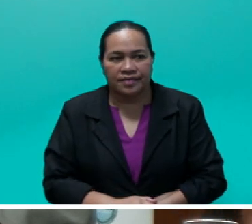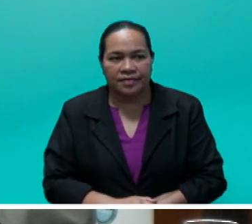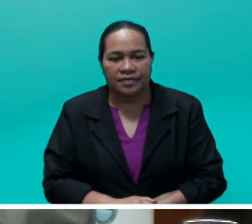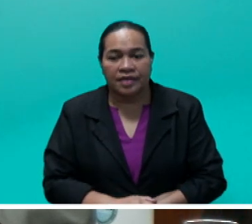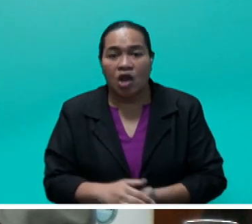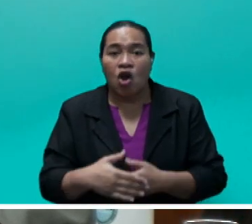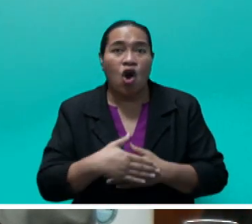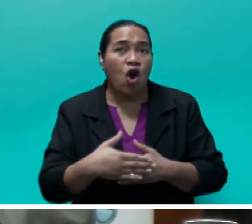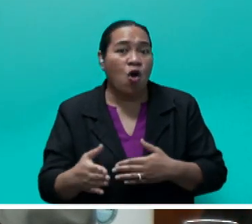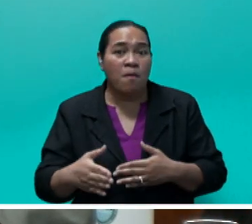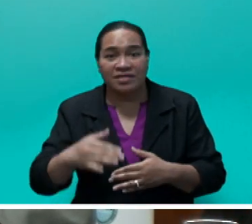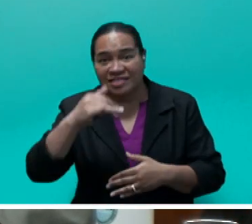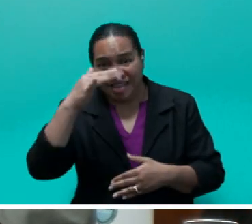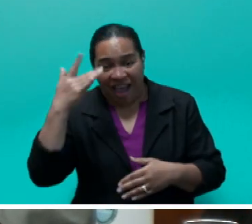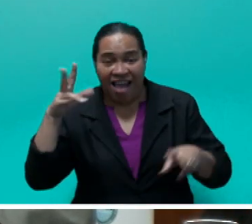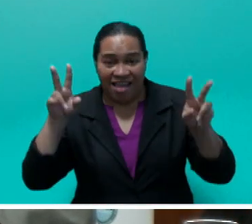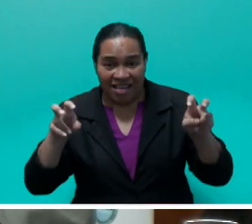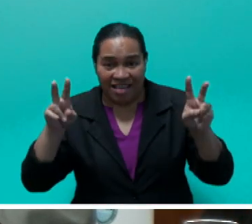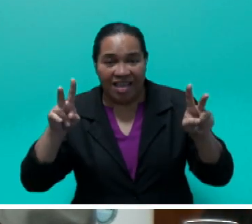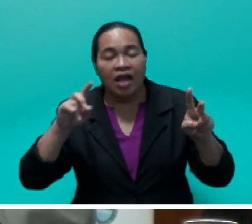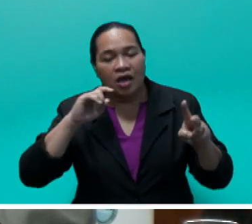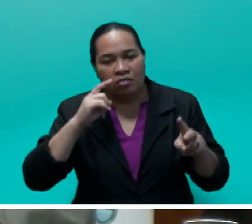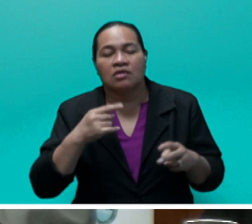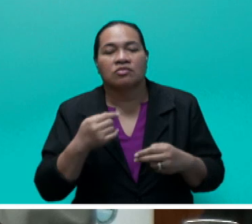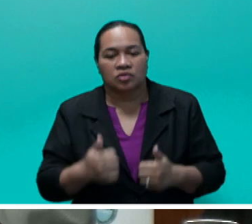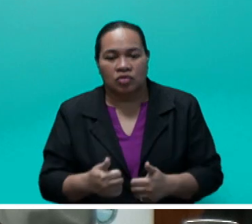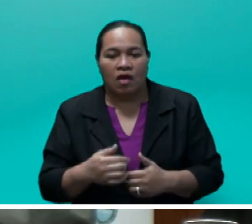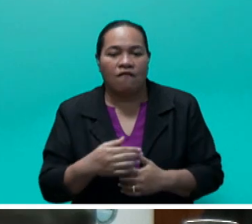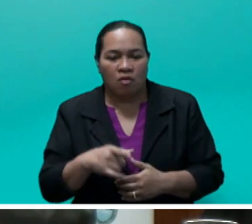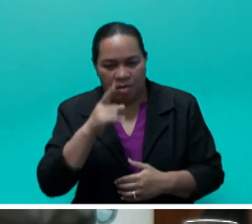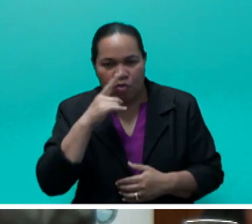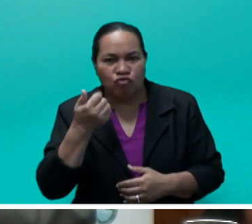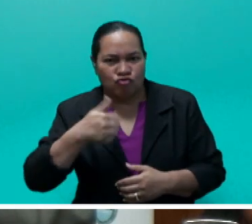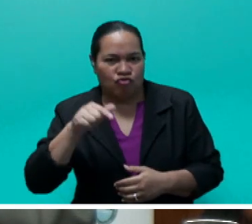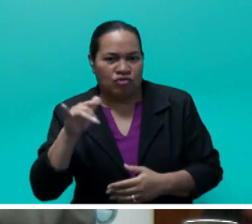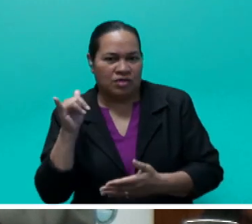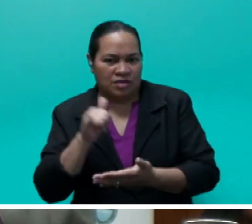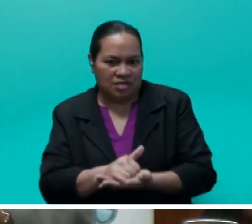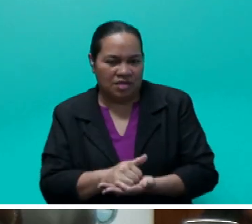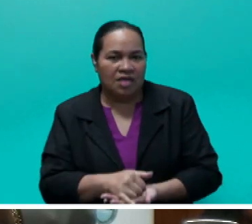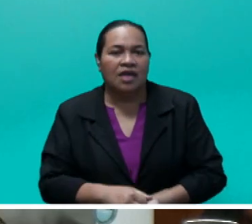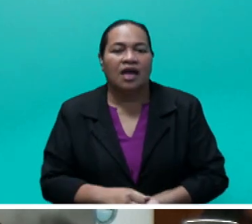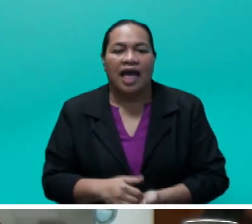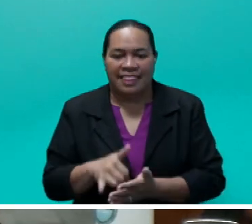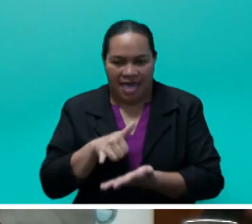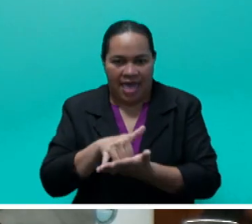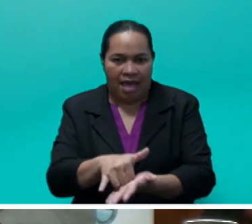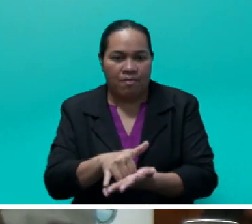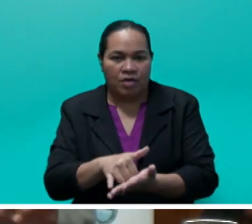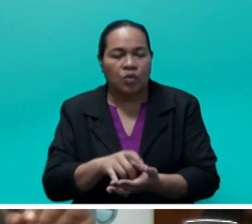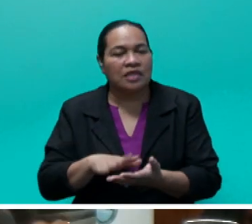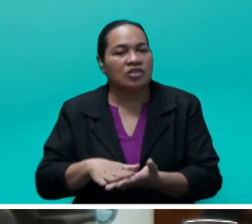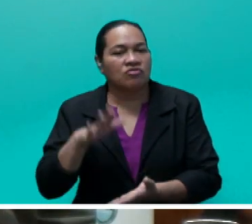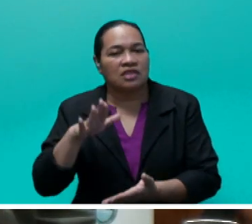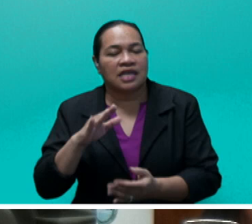open skies offer significant economic benefits for consumers, airlines, airports, communities, and economies. Increasing international